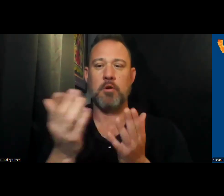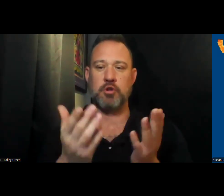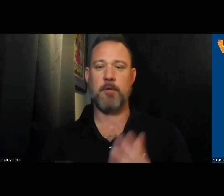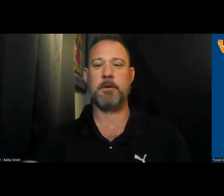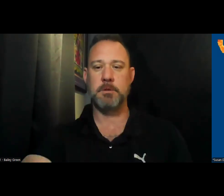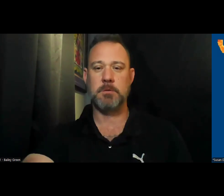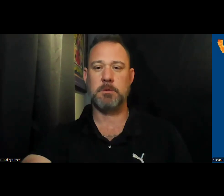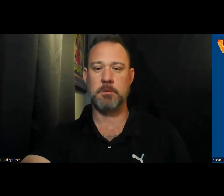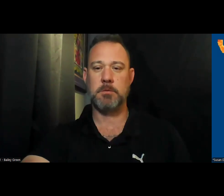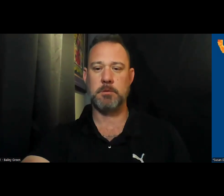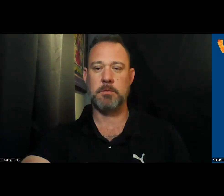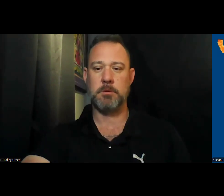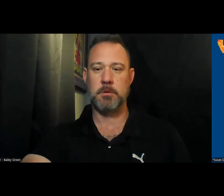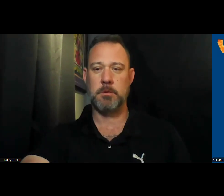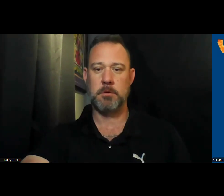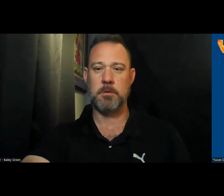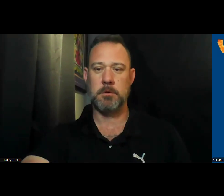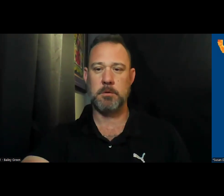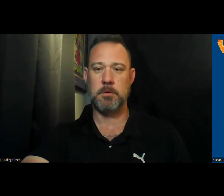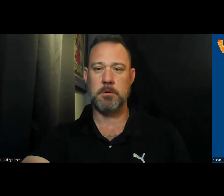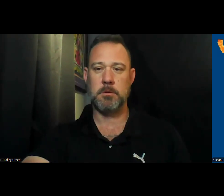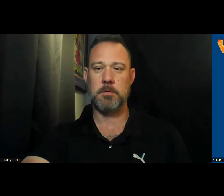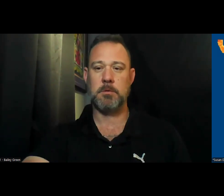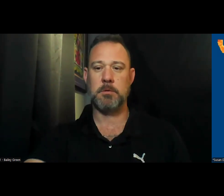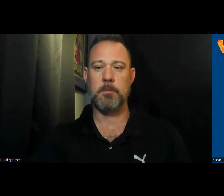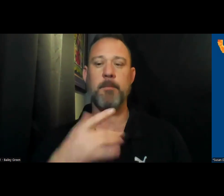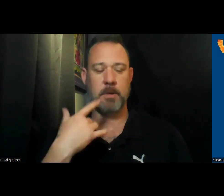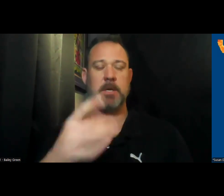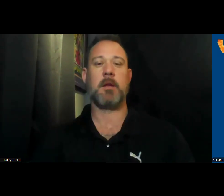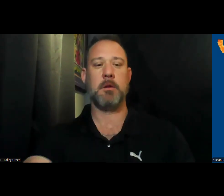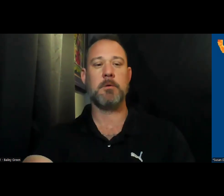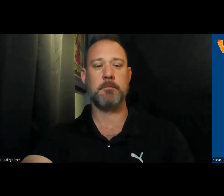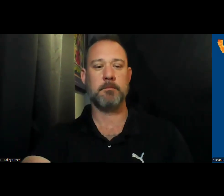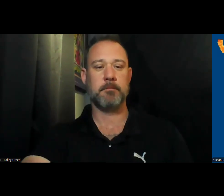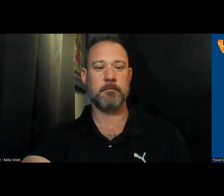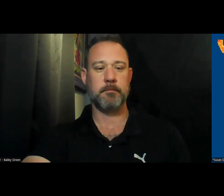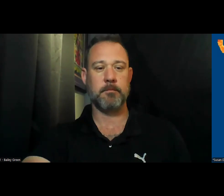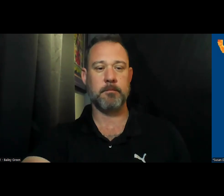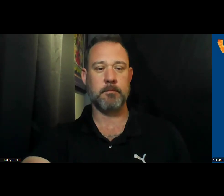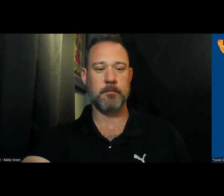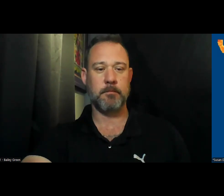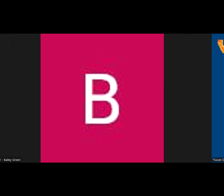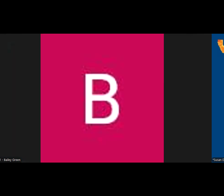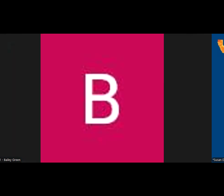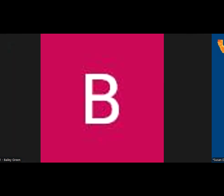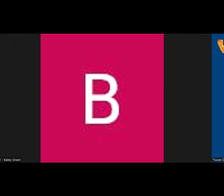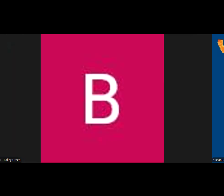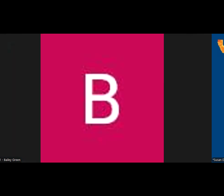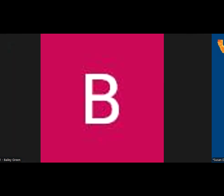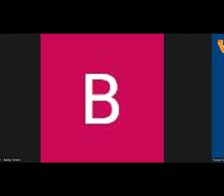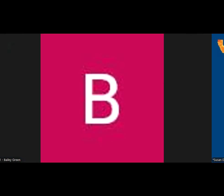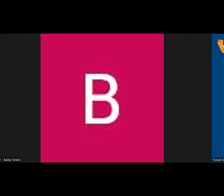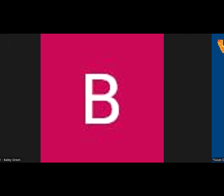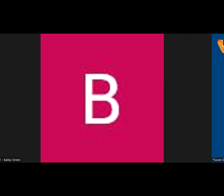AAA network. So that's going to be part of Ranjana's role, working with our 33 area agencies on